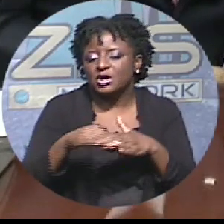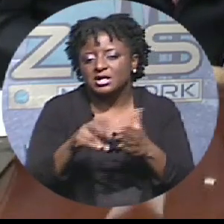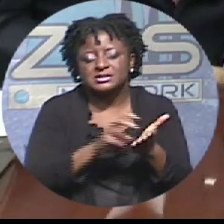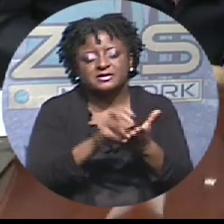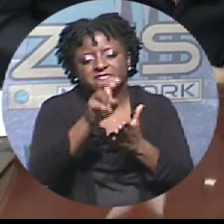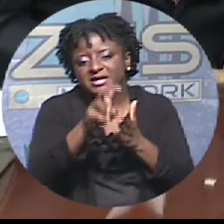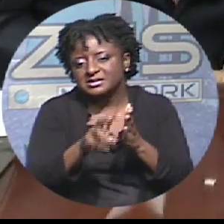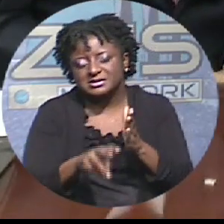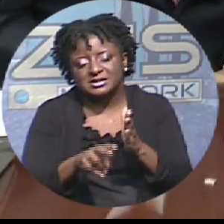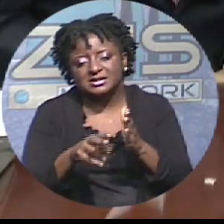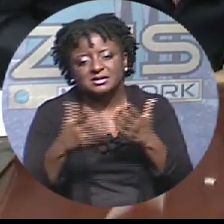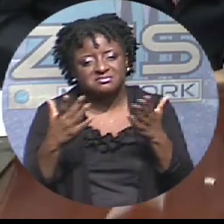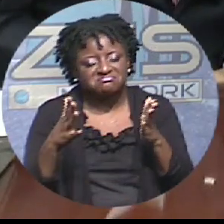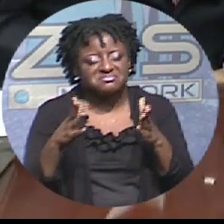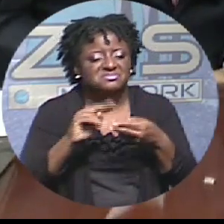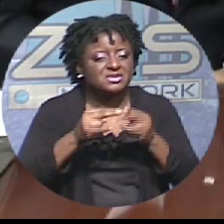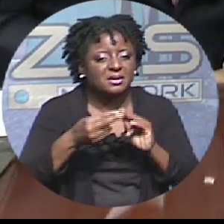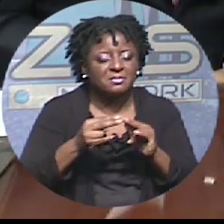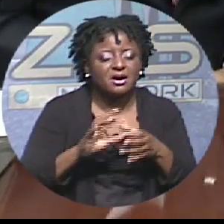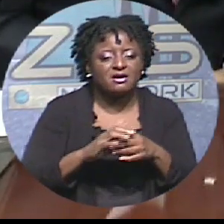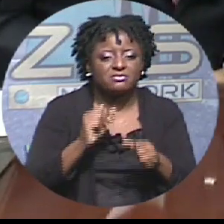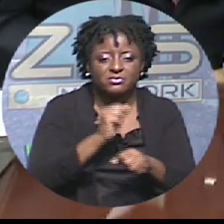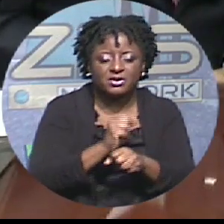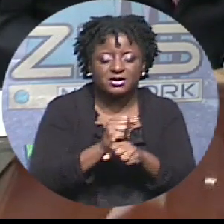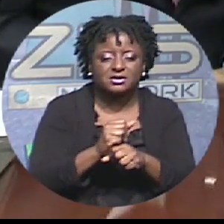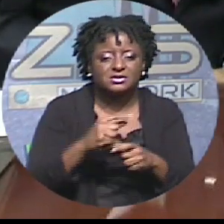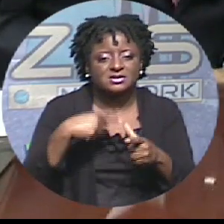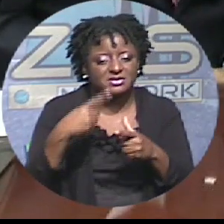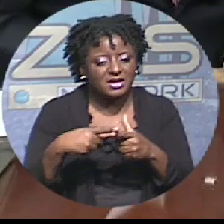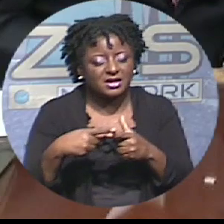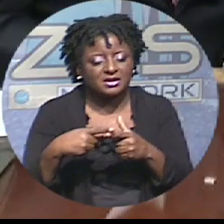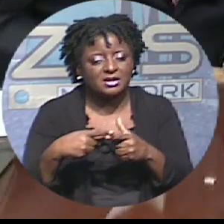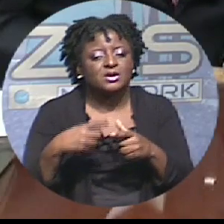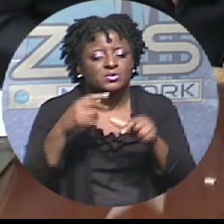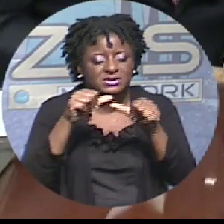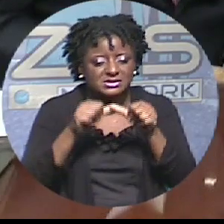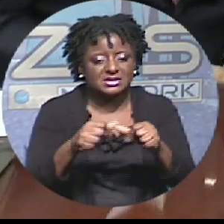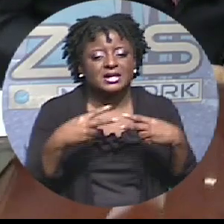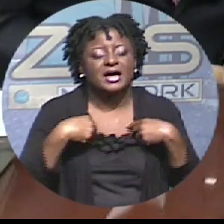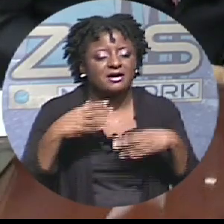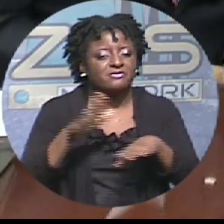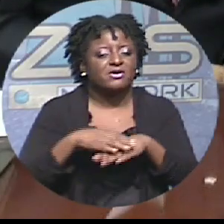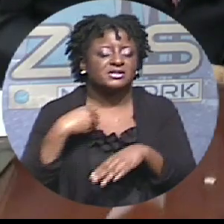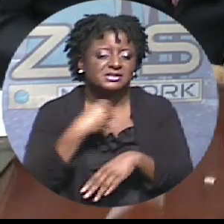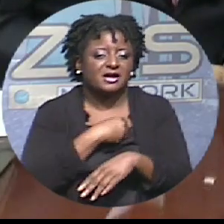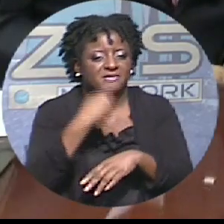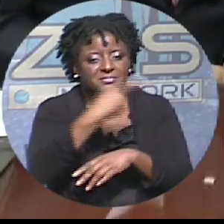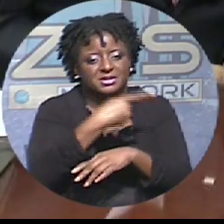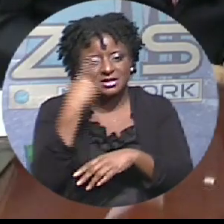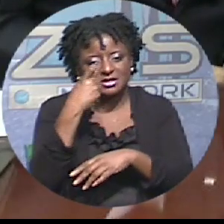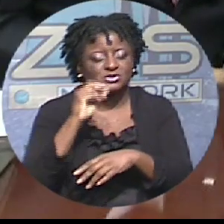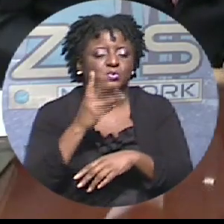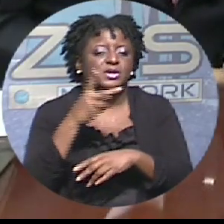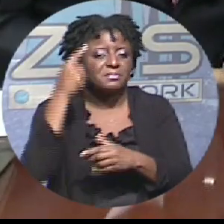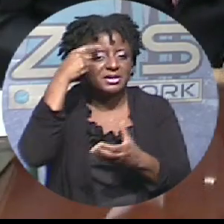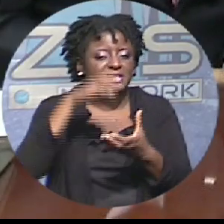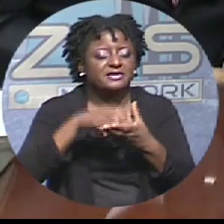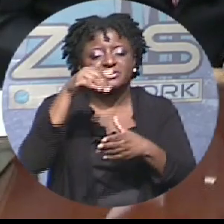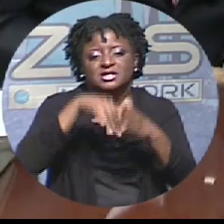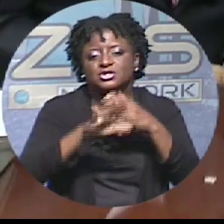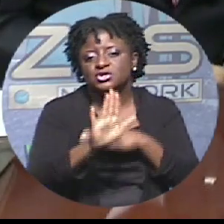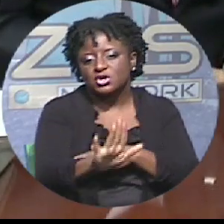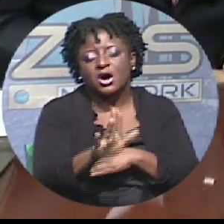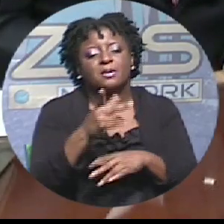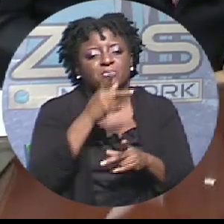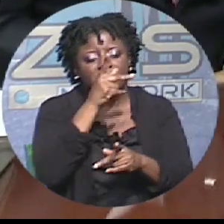employees that we've then retained and we still have on staff because we believed in your promise and you came through for